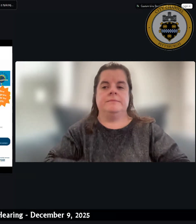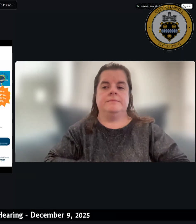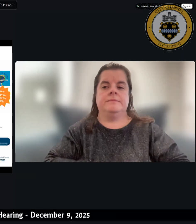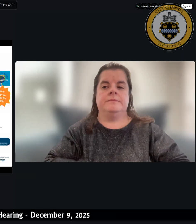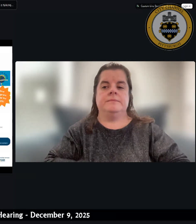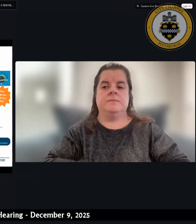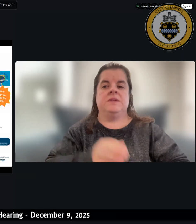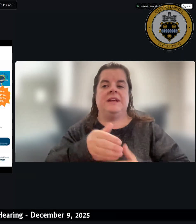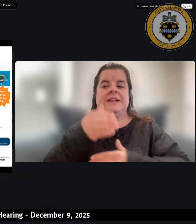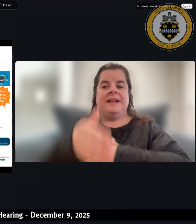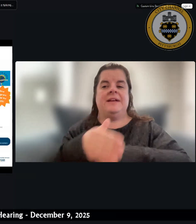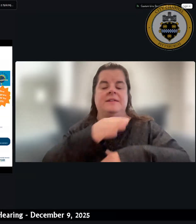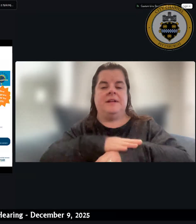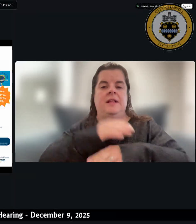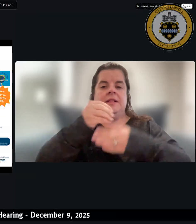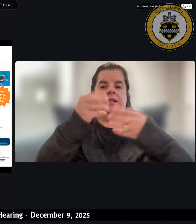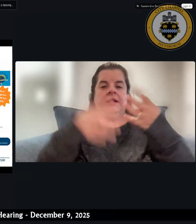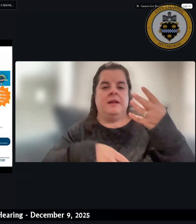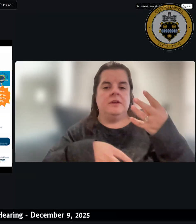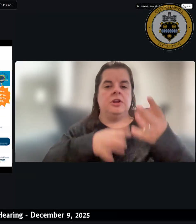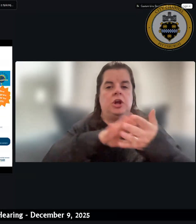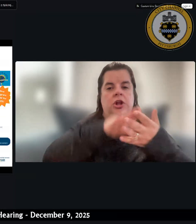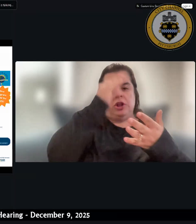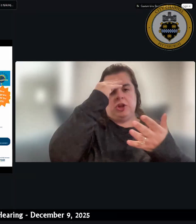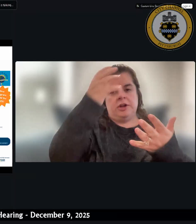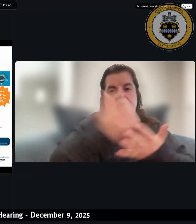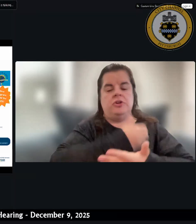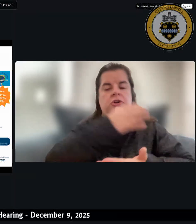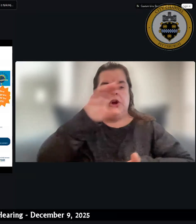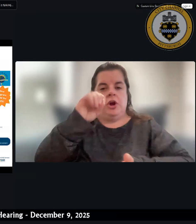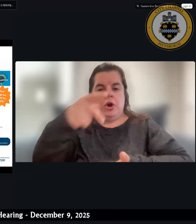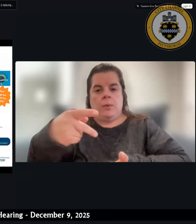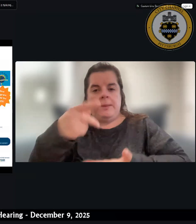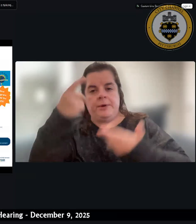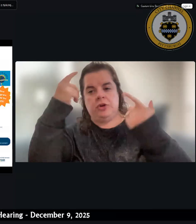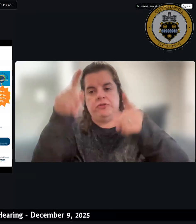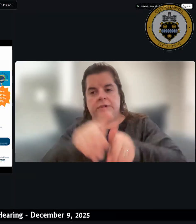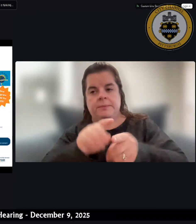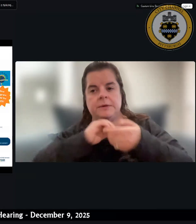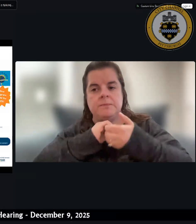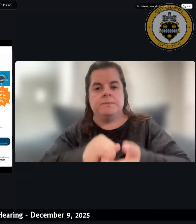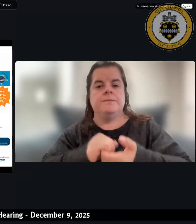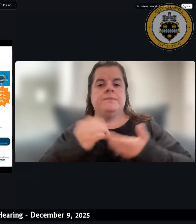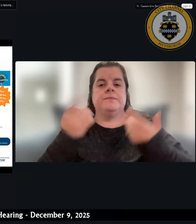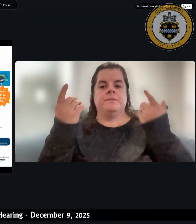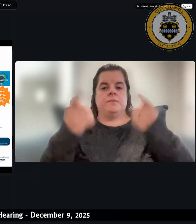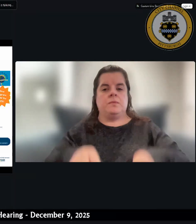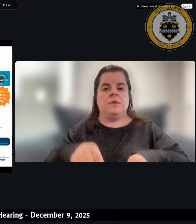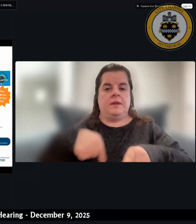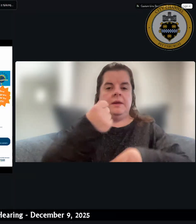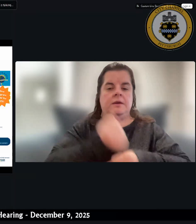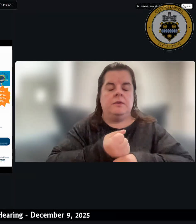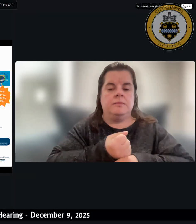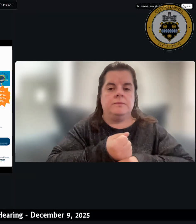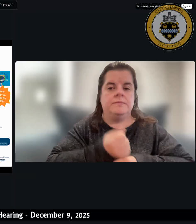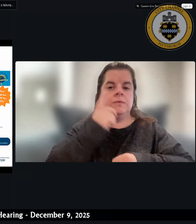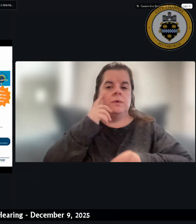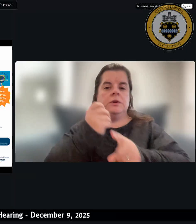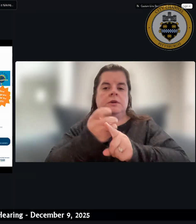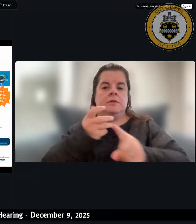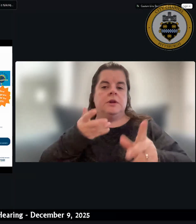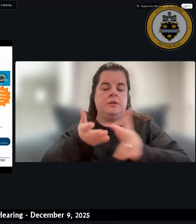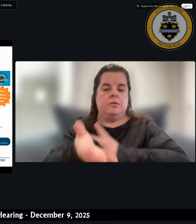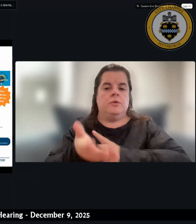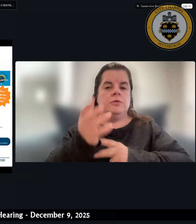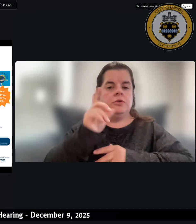Next on my list is our Learn and Earn Cooperation Agreement, which was executed just this year and will extend through